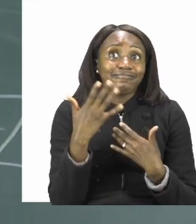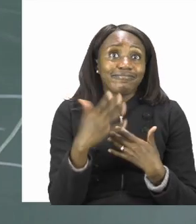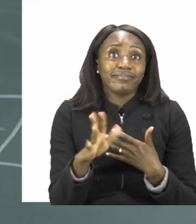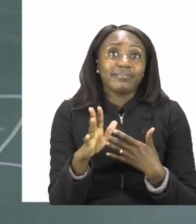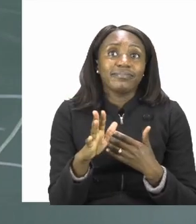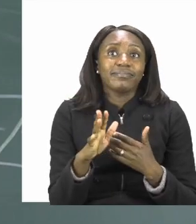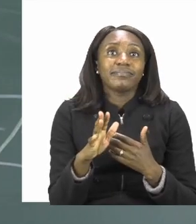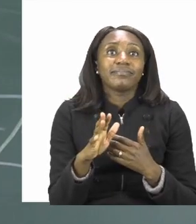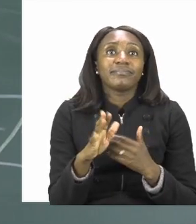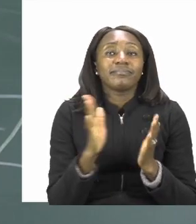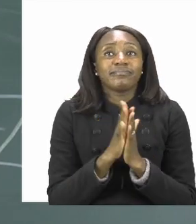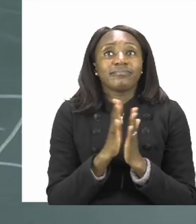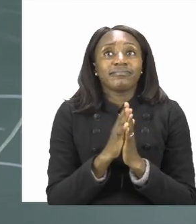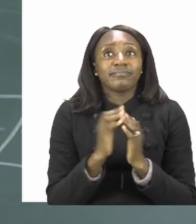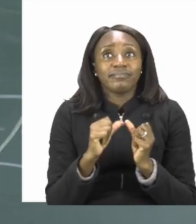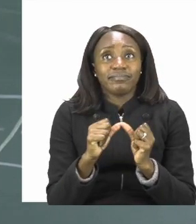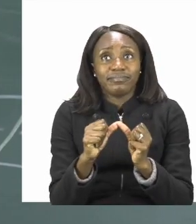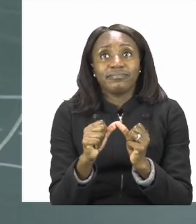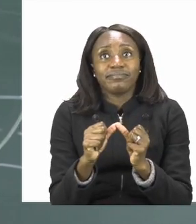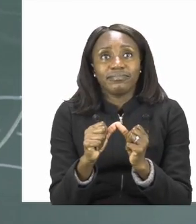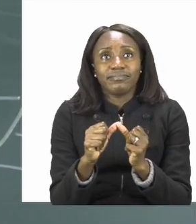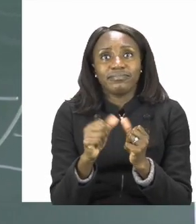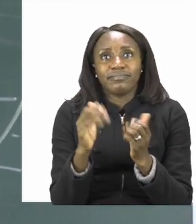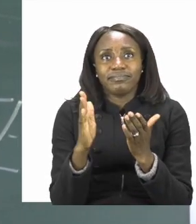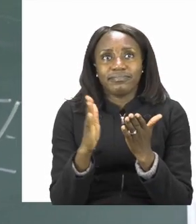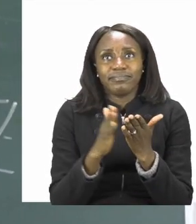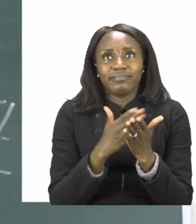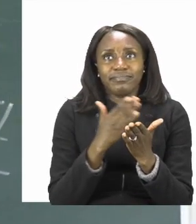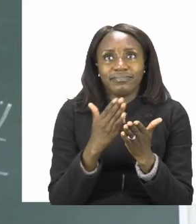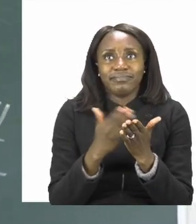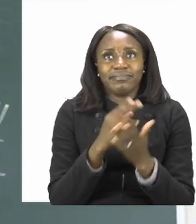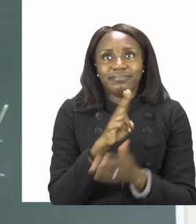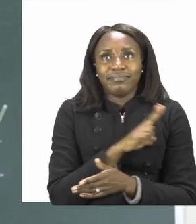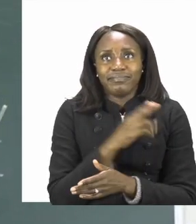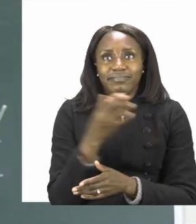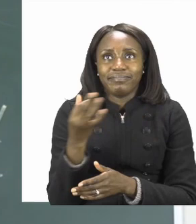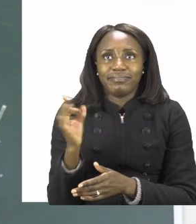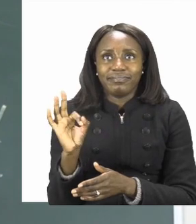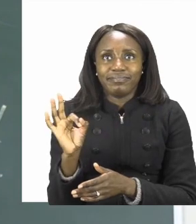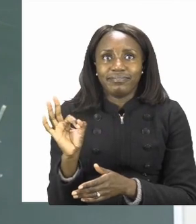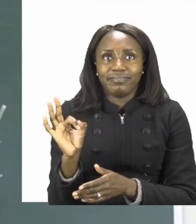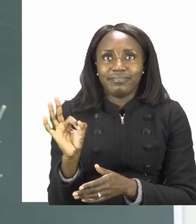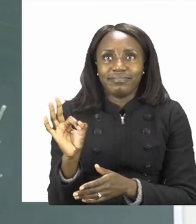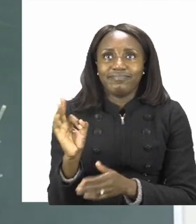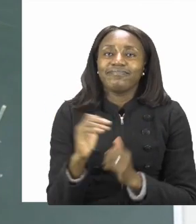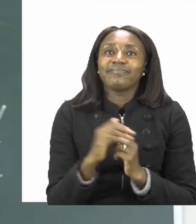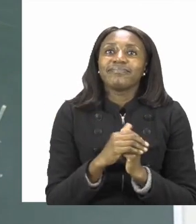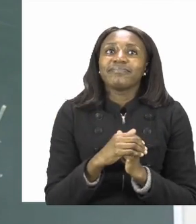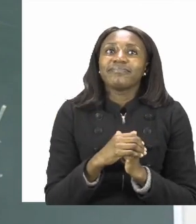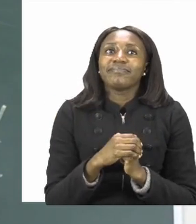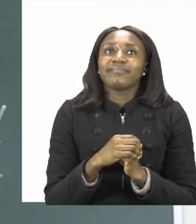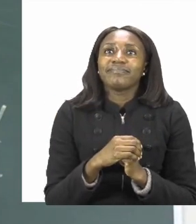patterns, you can move on to the last exercise for this lesson on page